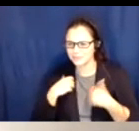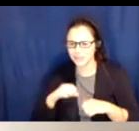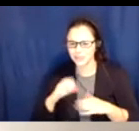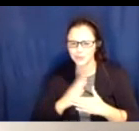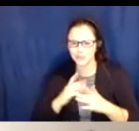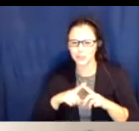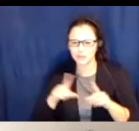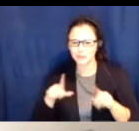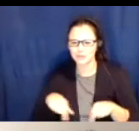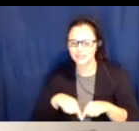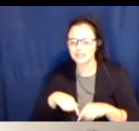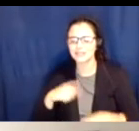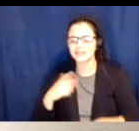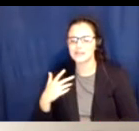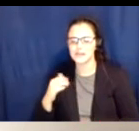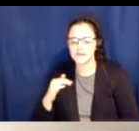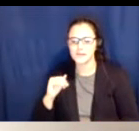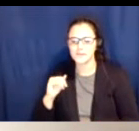screen.